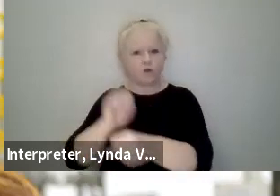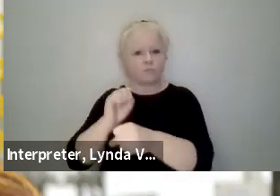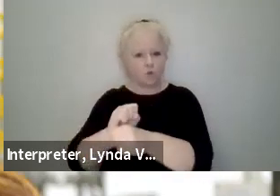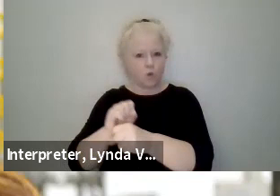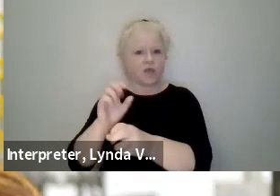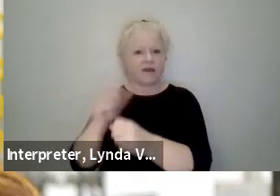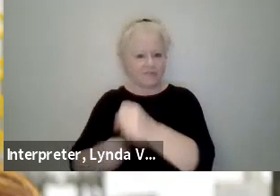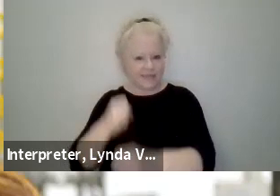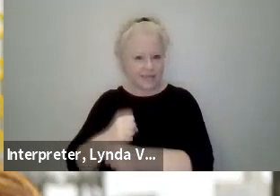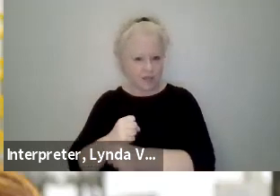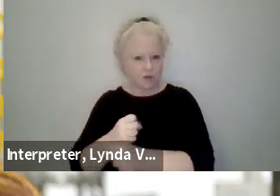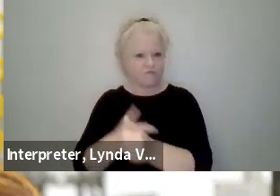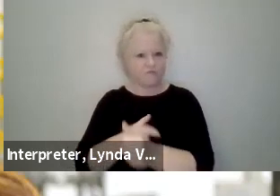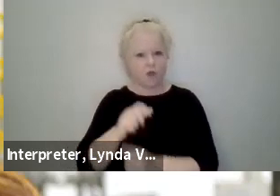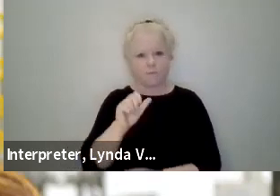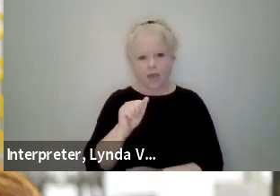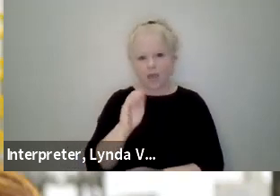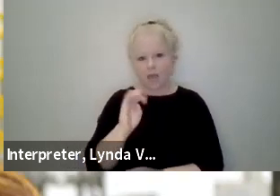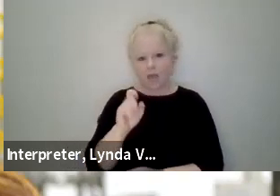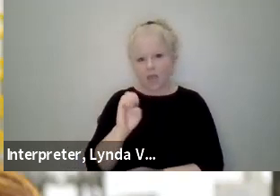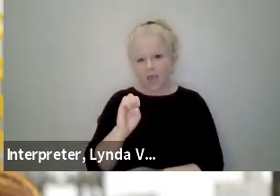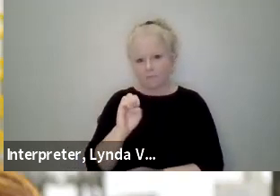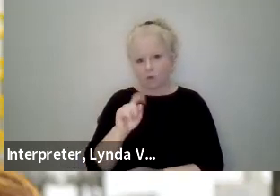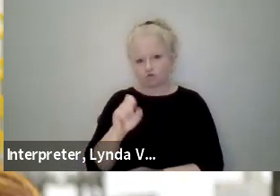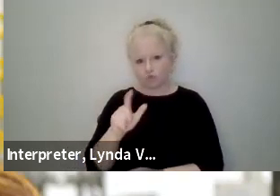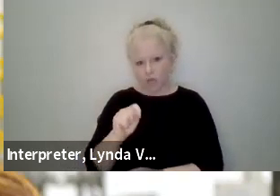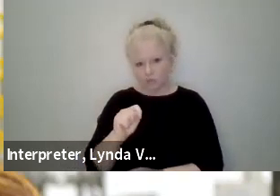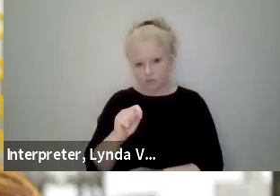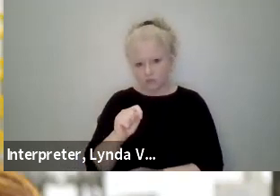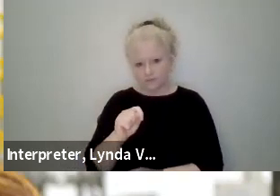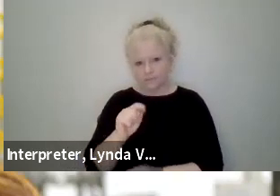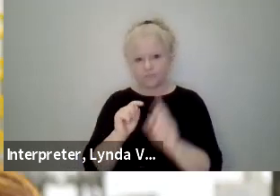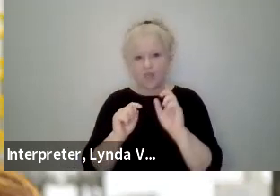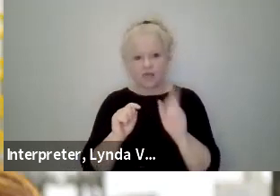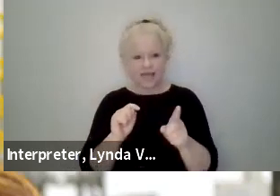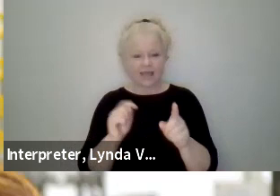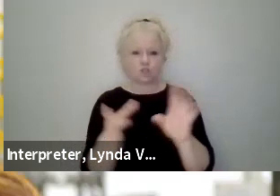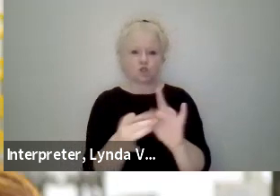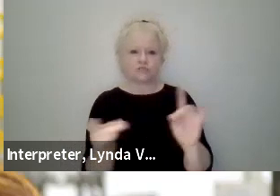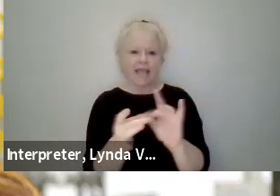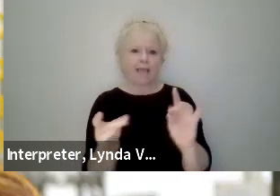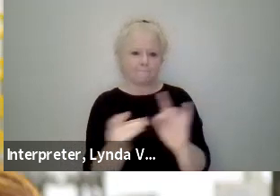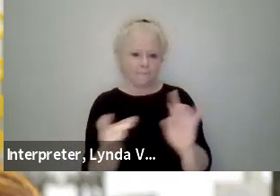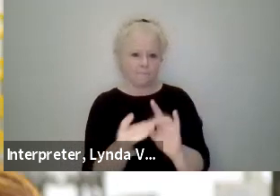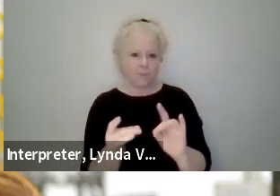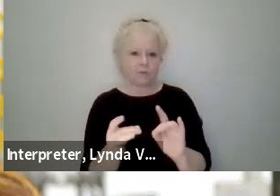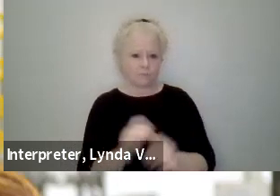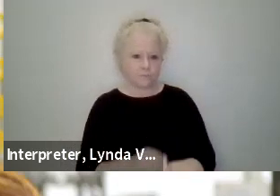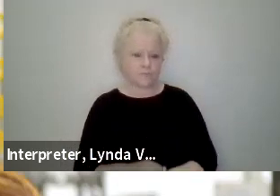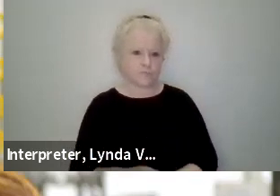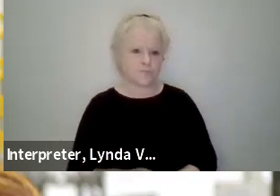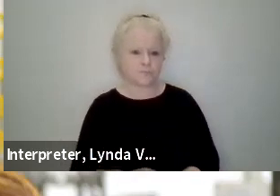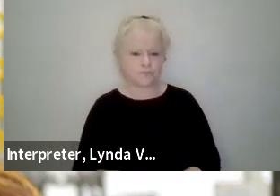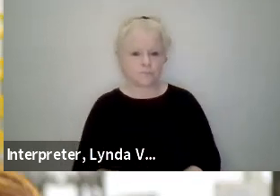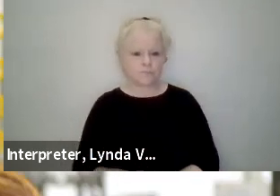Trust. What you're looking at now is a supportive statement provided by Debbie Pfeiffer, president of Pitney Bowes Pre-Sort